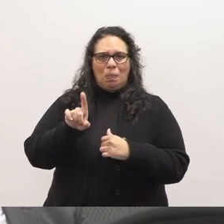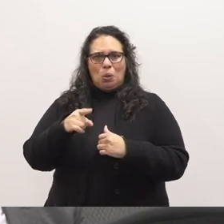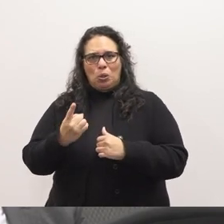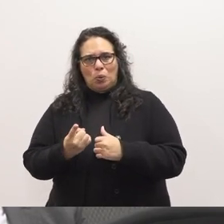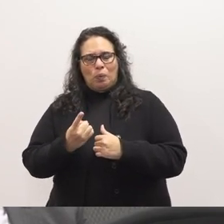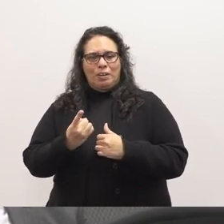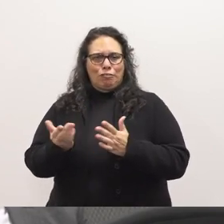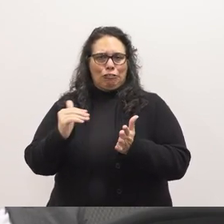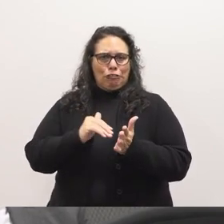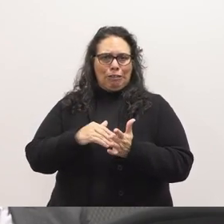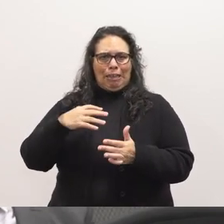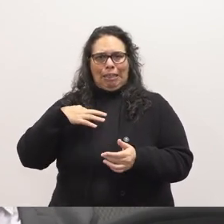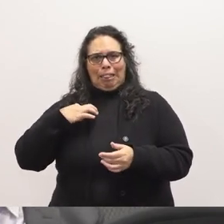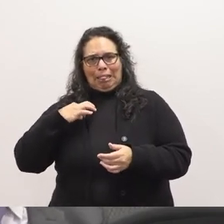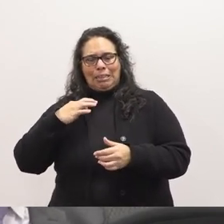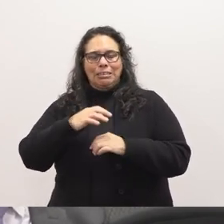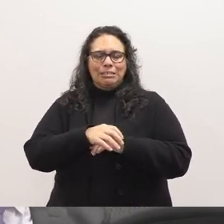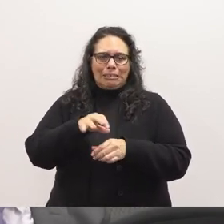up for re-election.